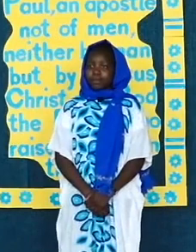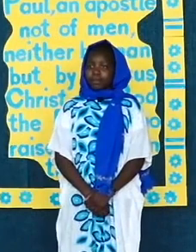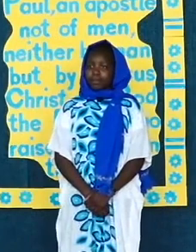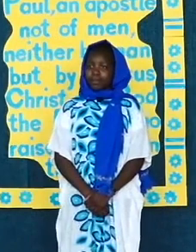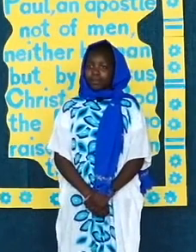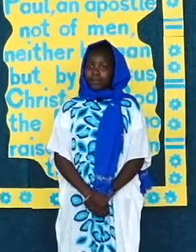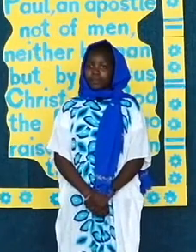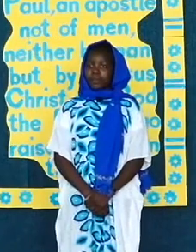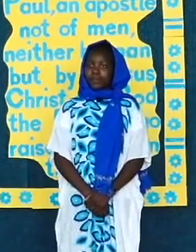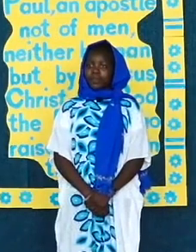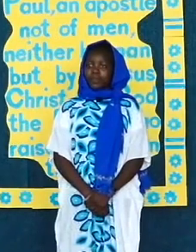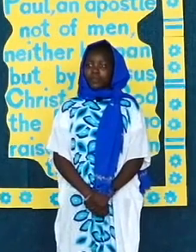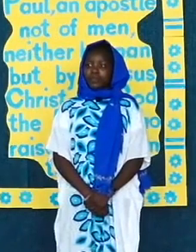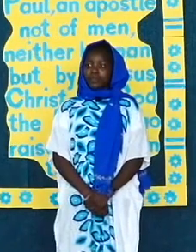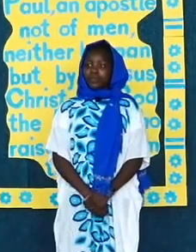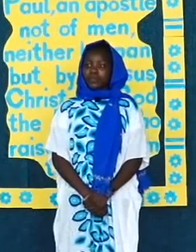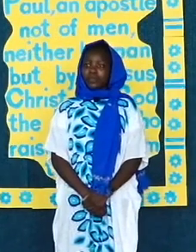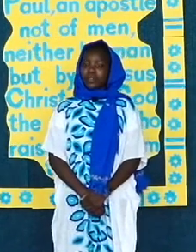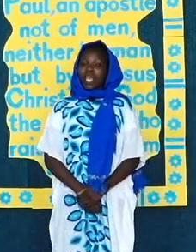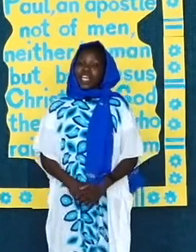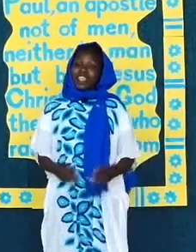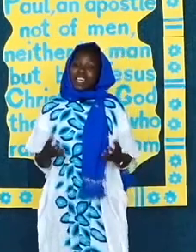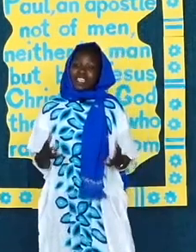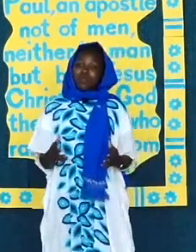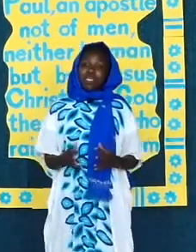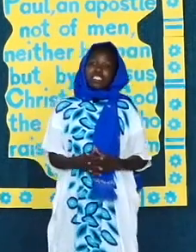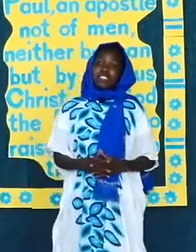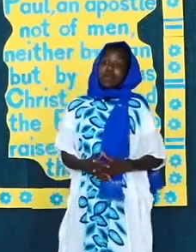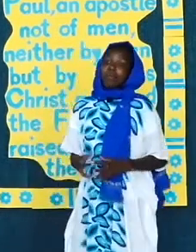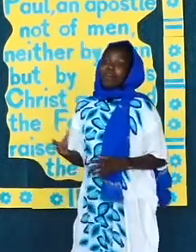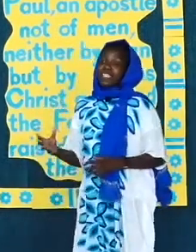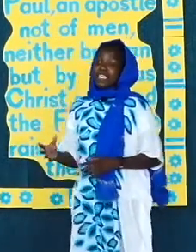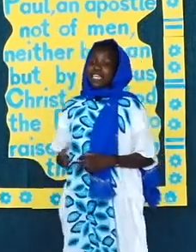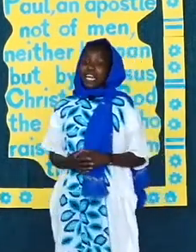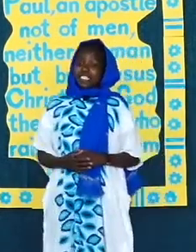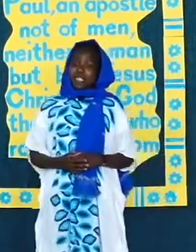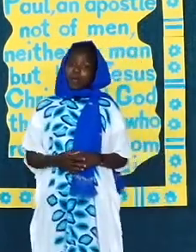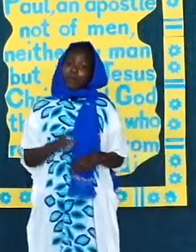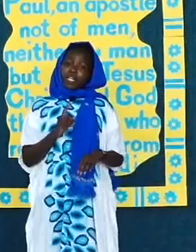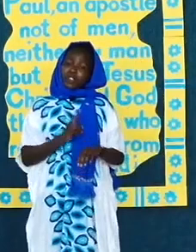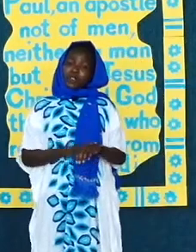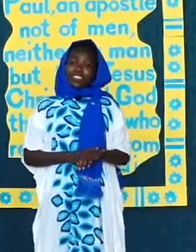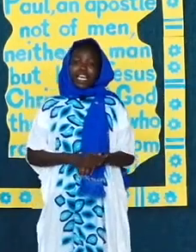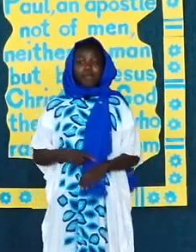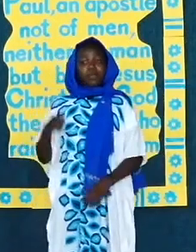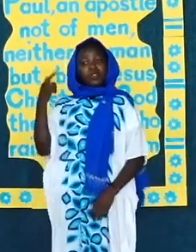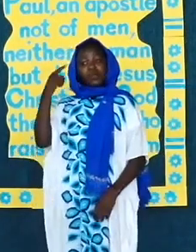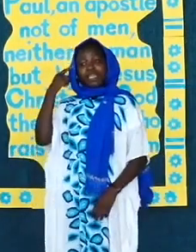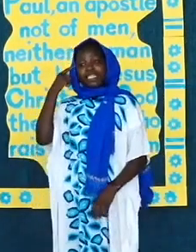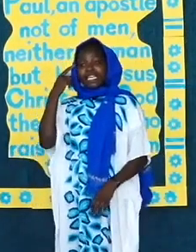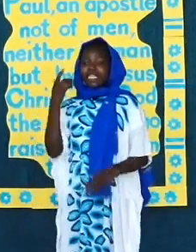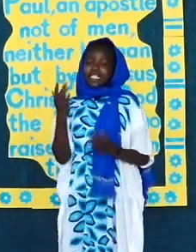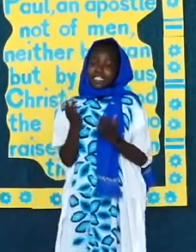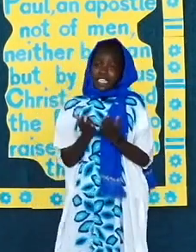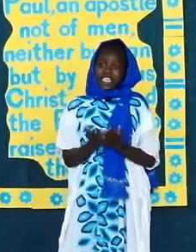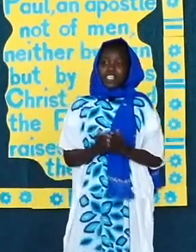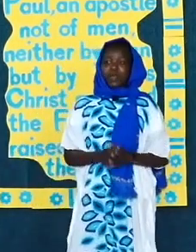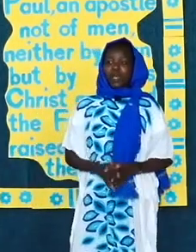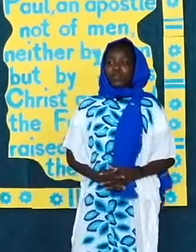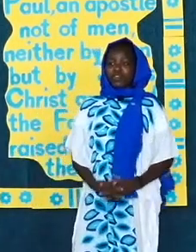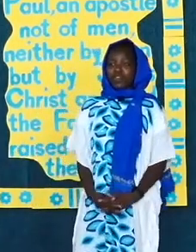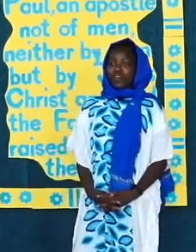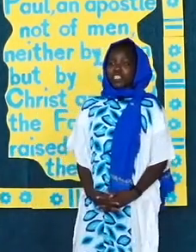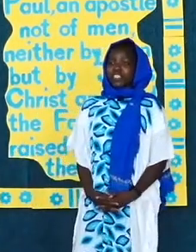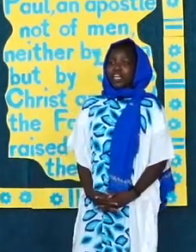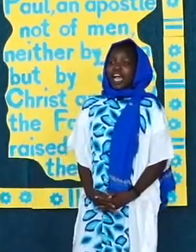but by overwhelming evidence. That means, boys and girls, Paul took time to meditate and study